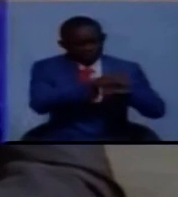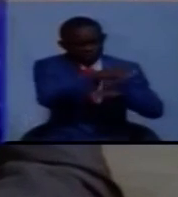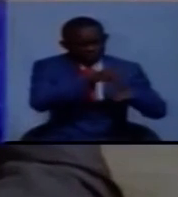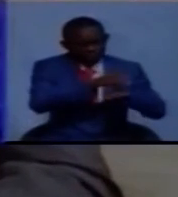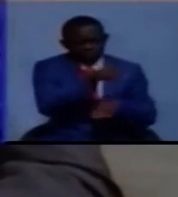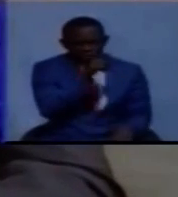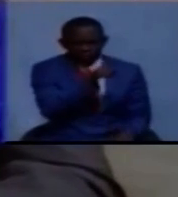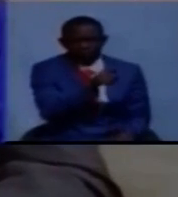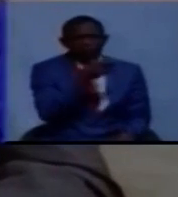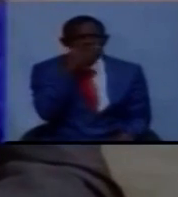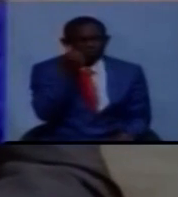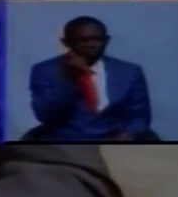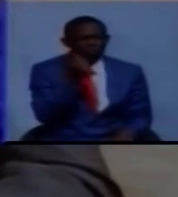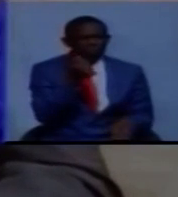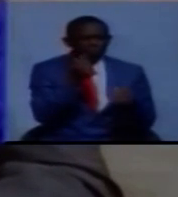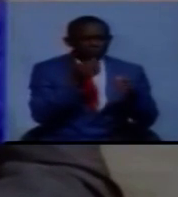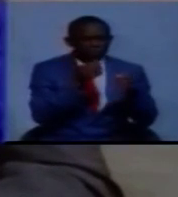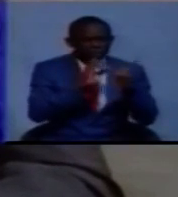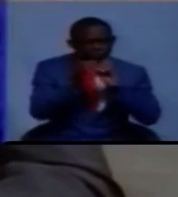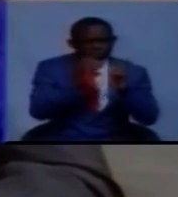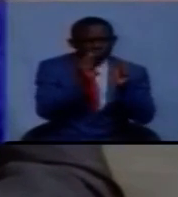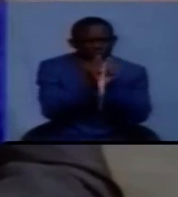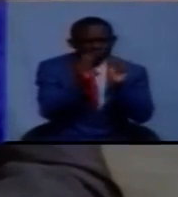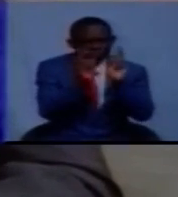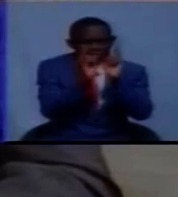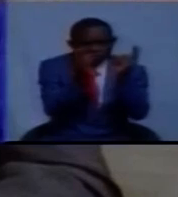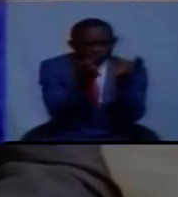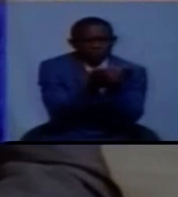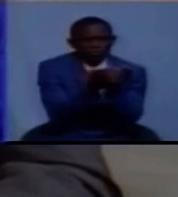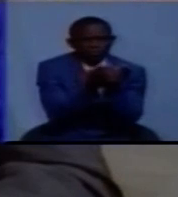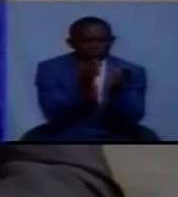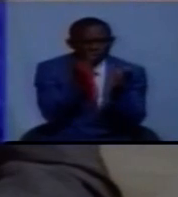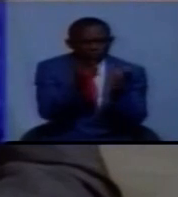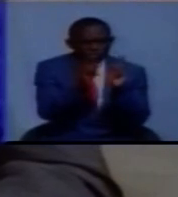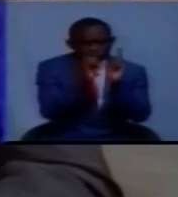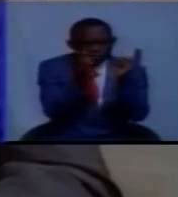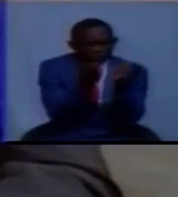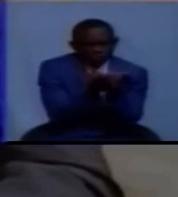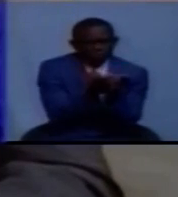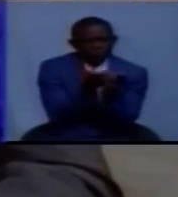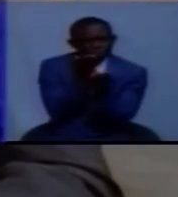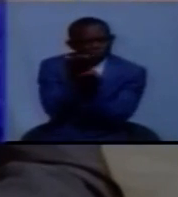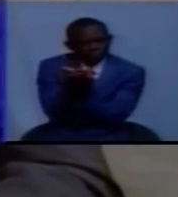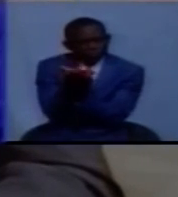sit down with their union, make those proposals to the organizers, to the organized